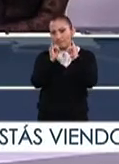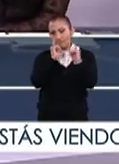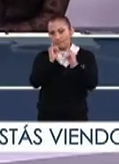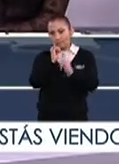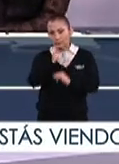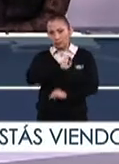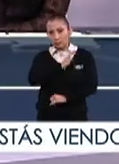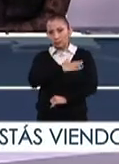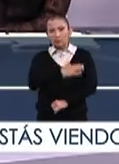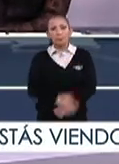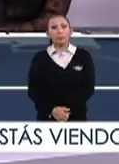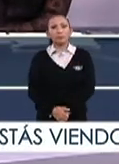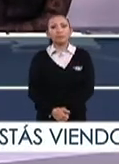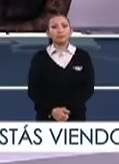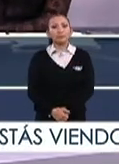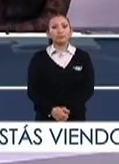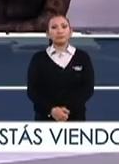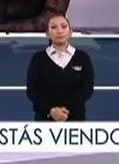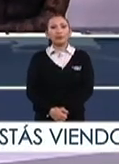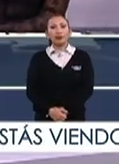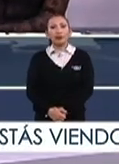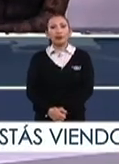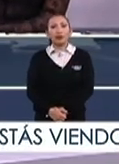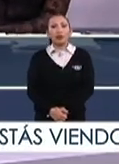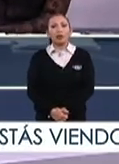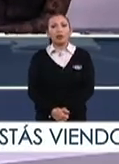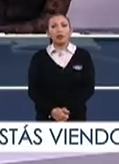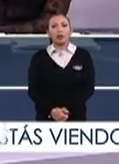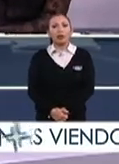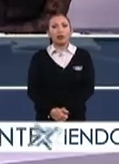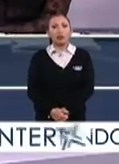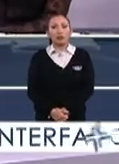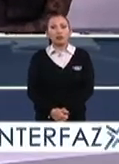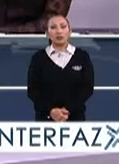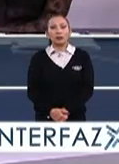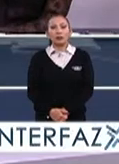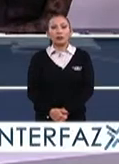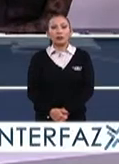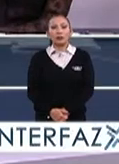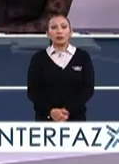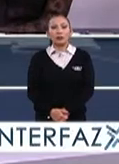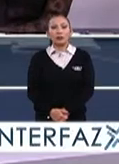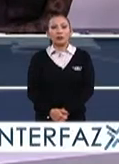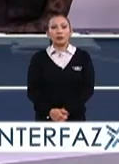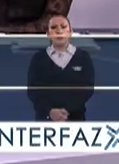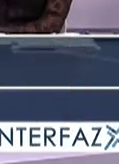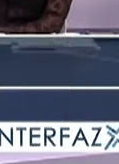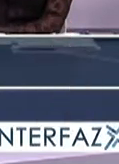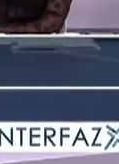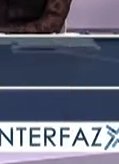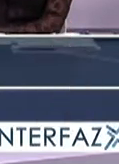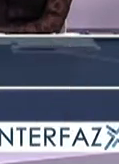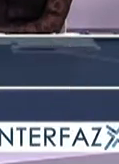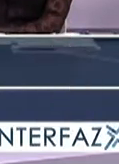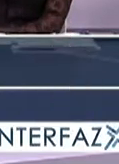a sad time, and it was a celebration, and the fact that you remember your loved ones. I think it's